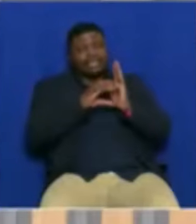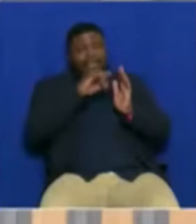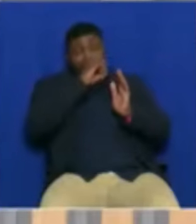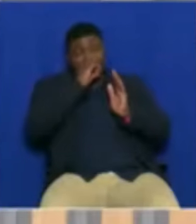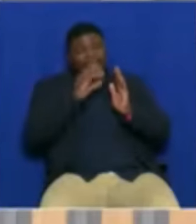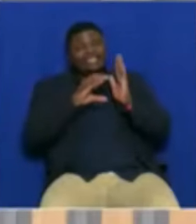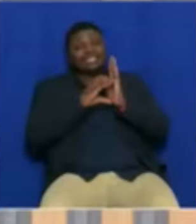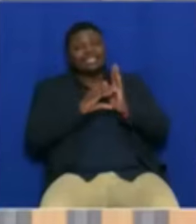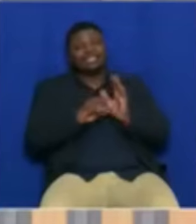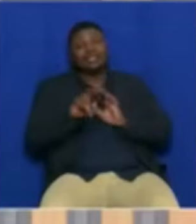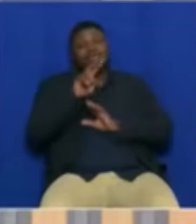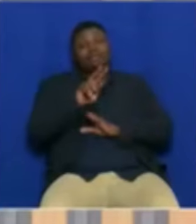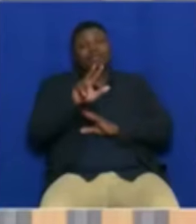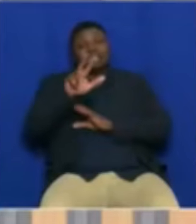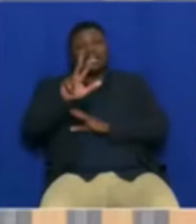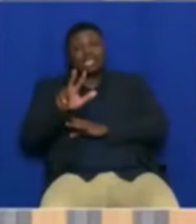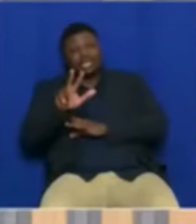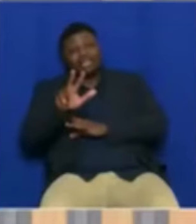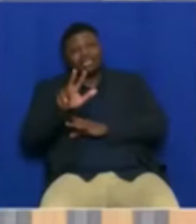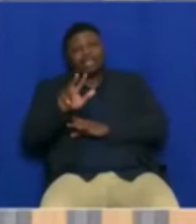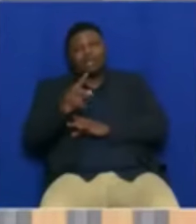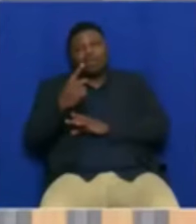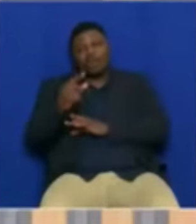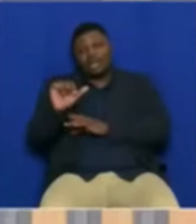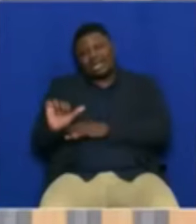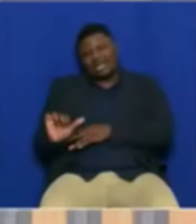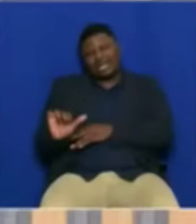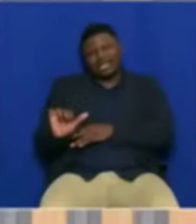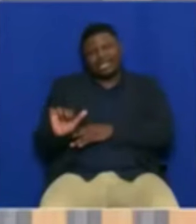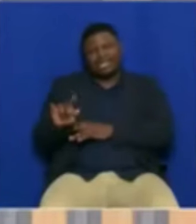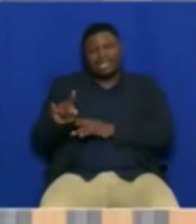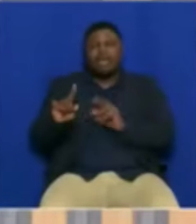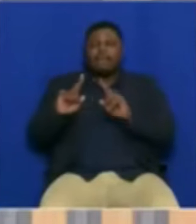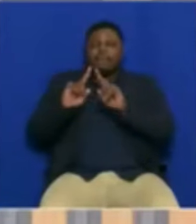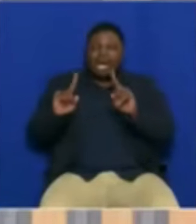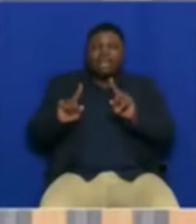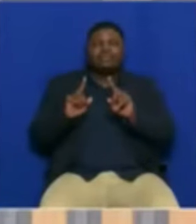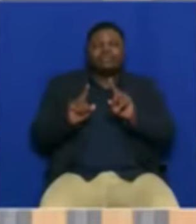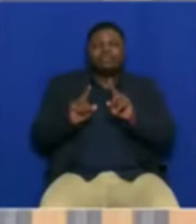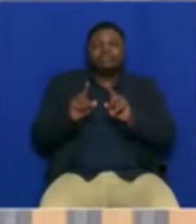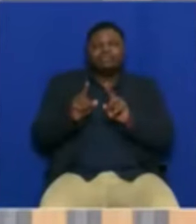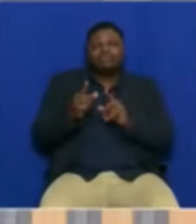28(1)A, you have a free hand to investigate whatever you come